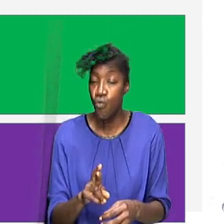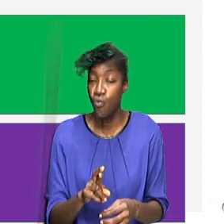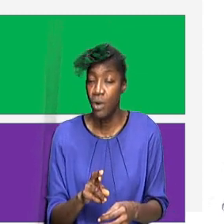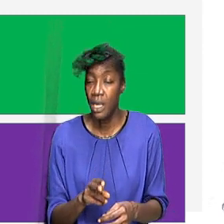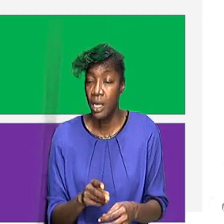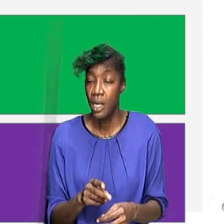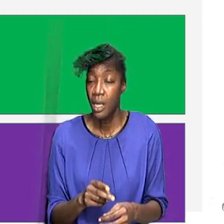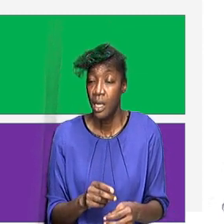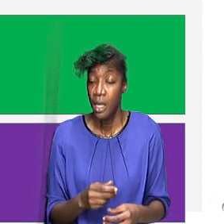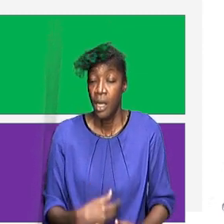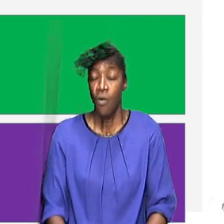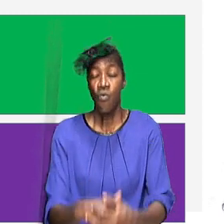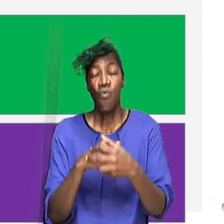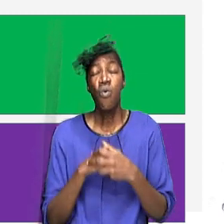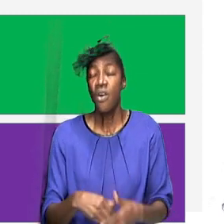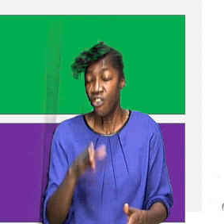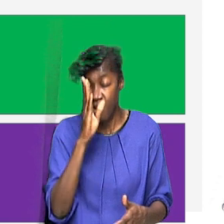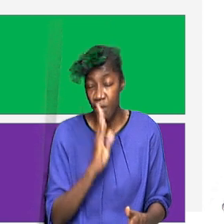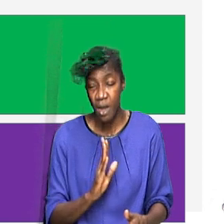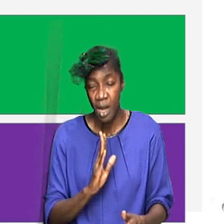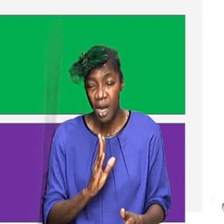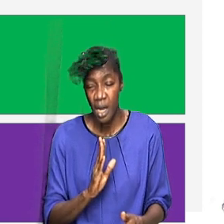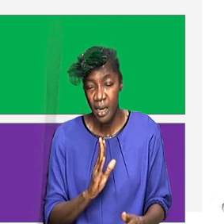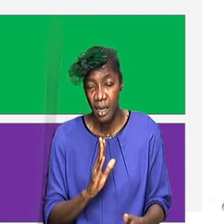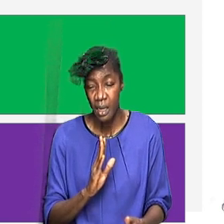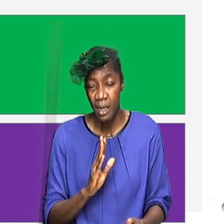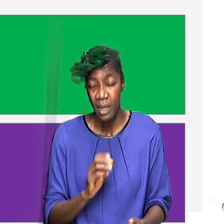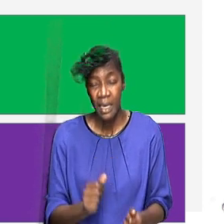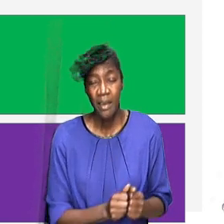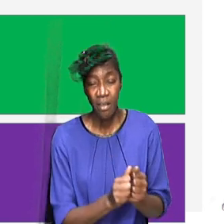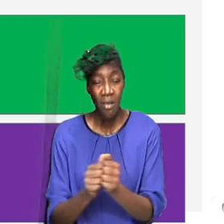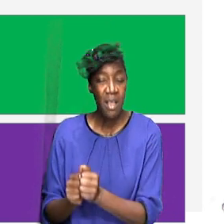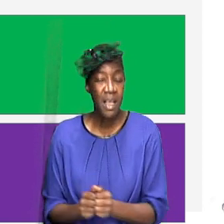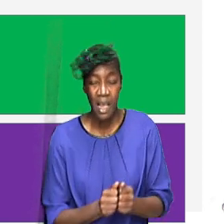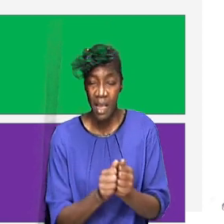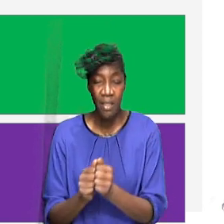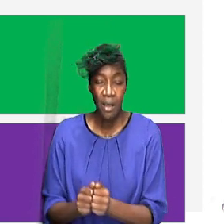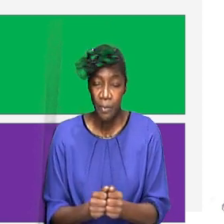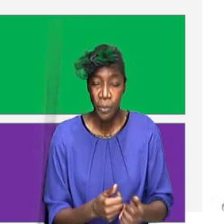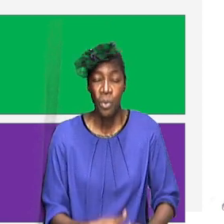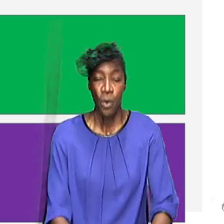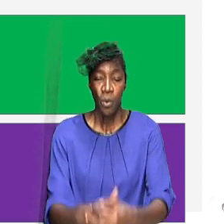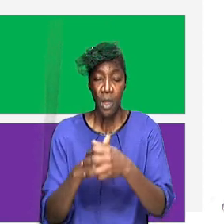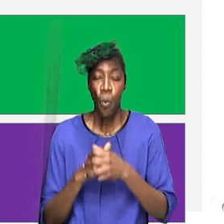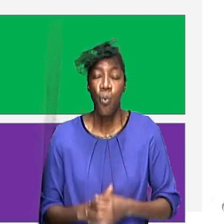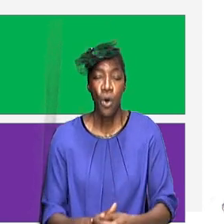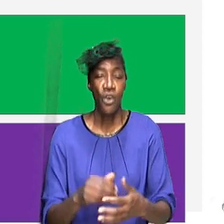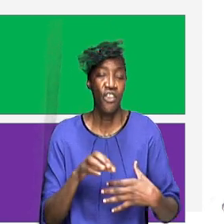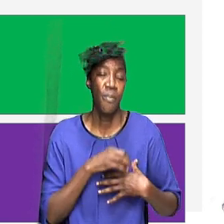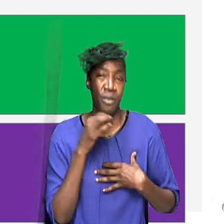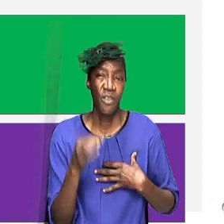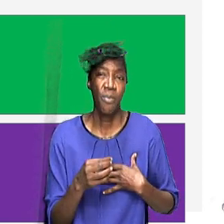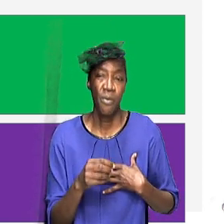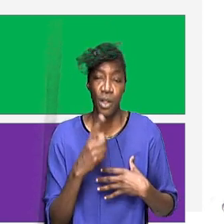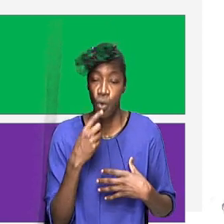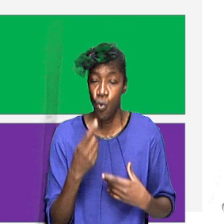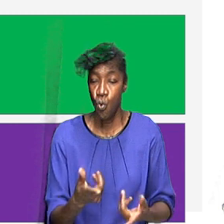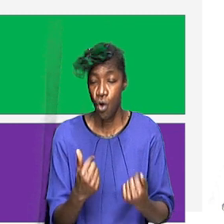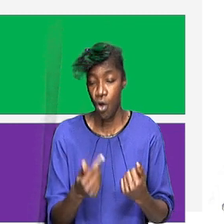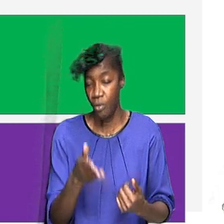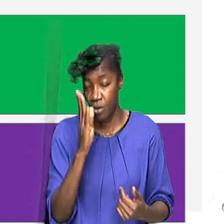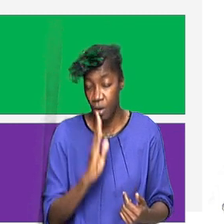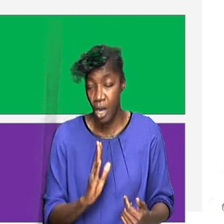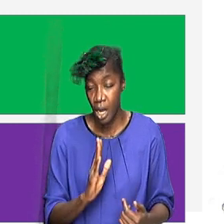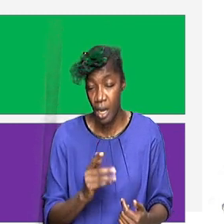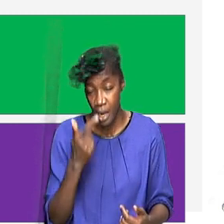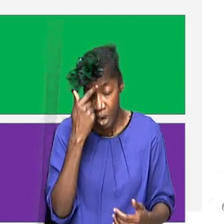runs synchronized or together with a worship spirit. Faith and a worship spirit work together. He that cometh to God must what? Believe